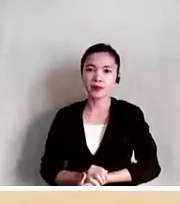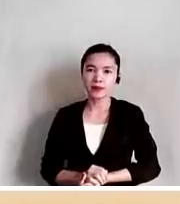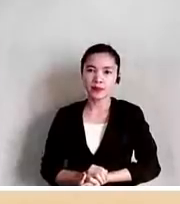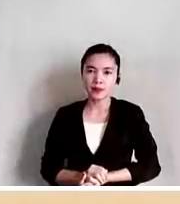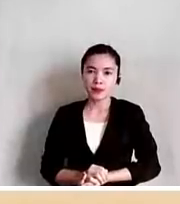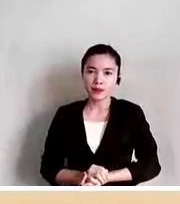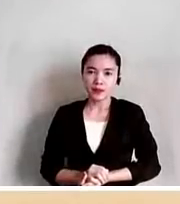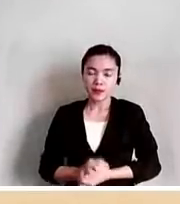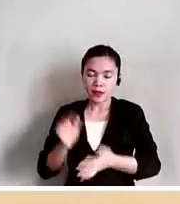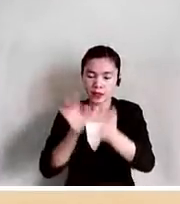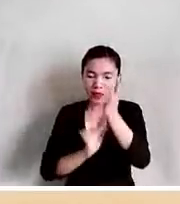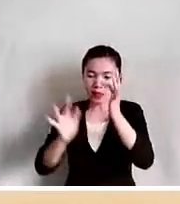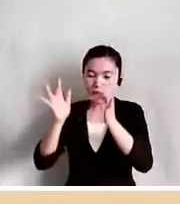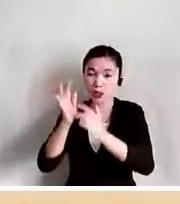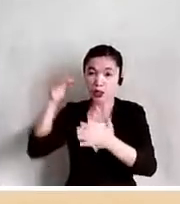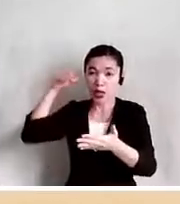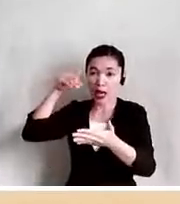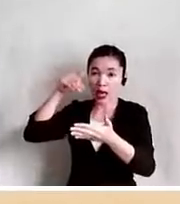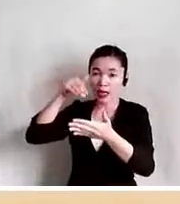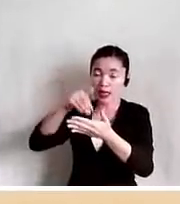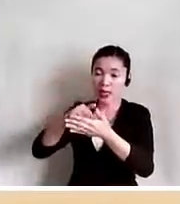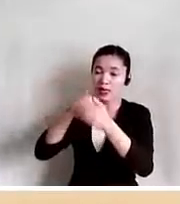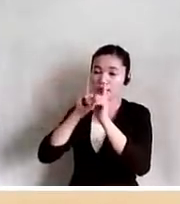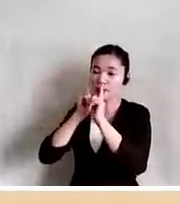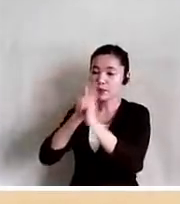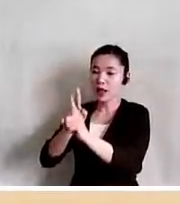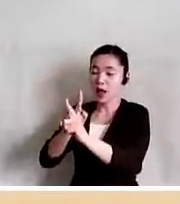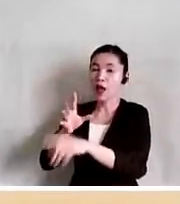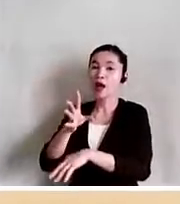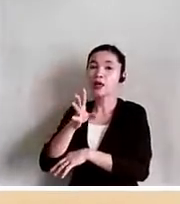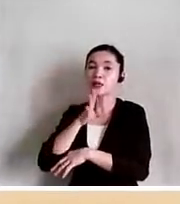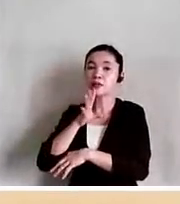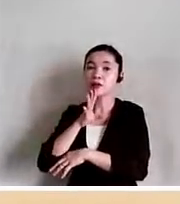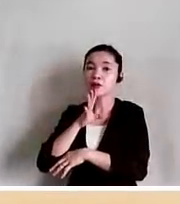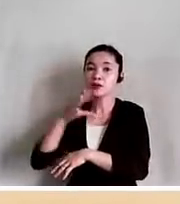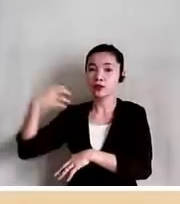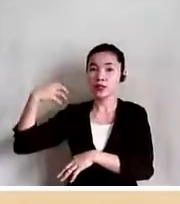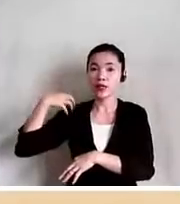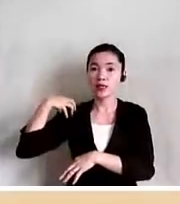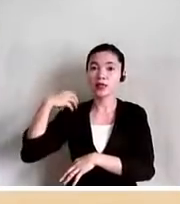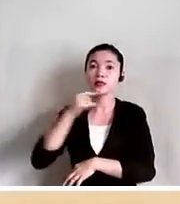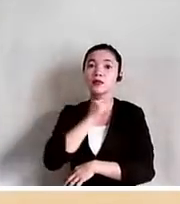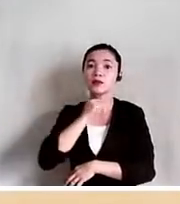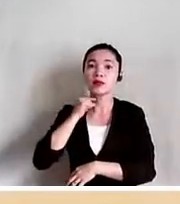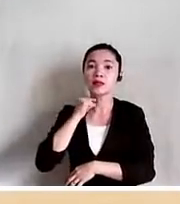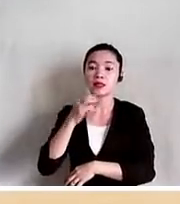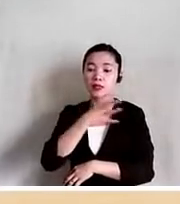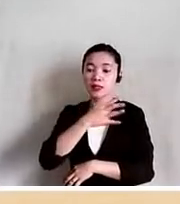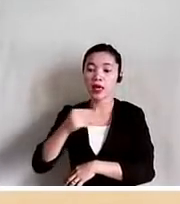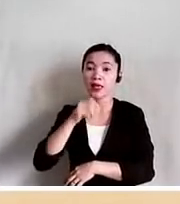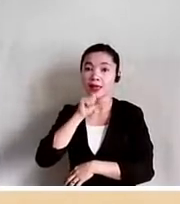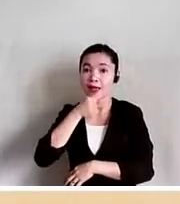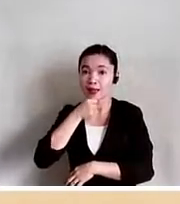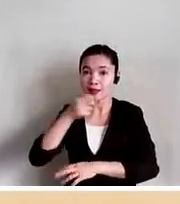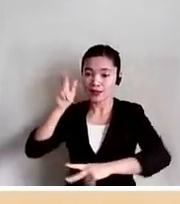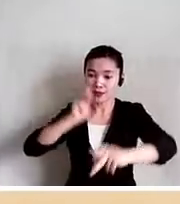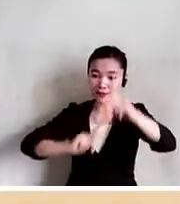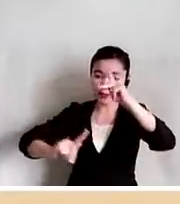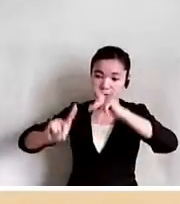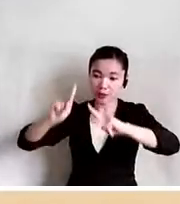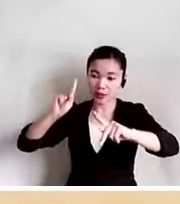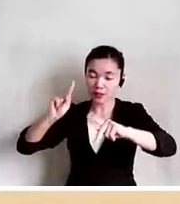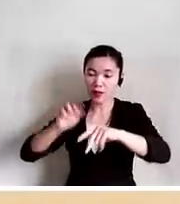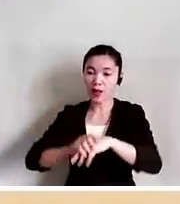Jesus again, in reply, spoke to the chief priests and the elders of the people in